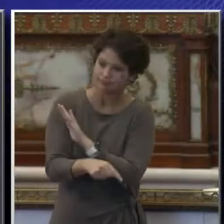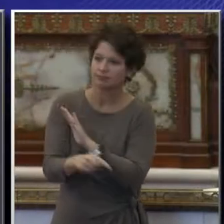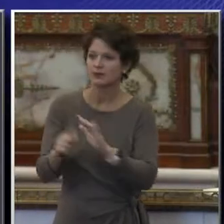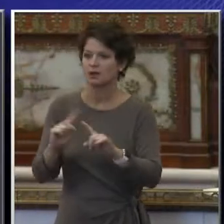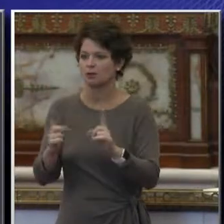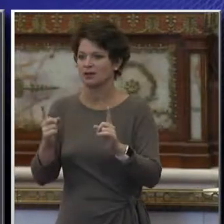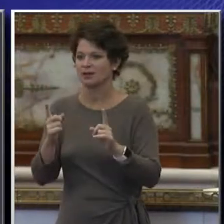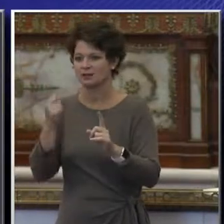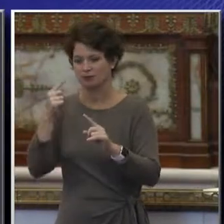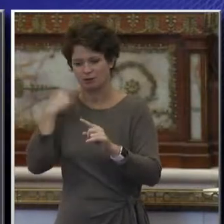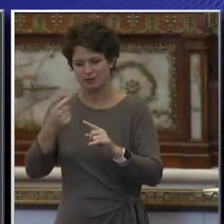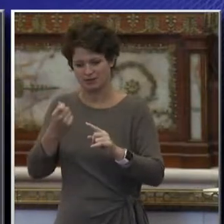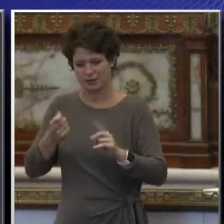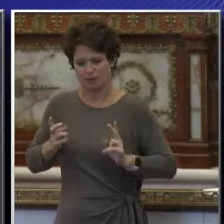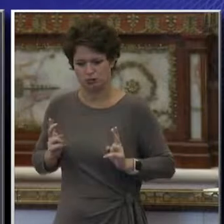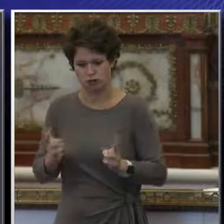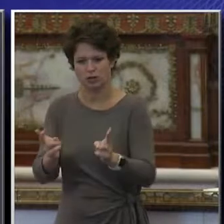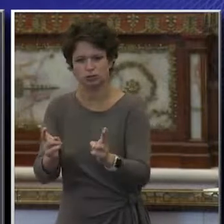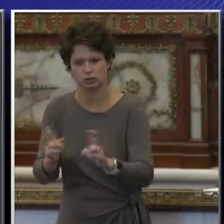bit rushed